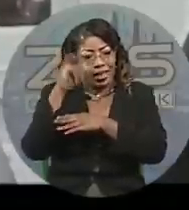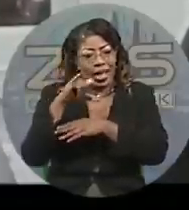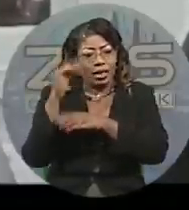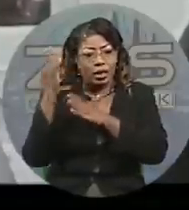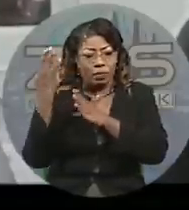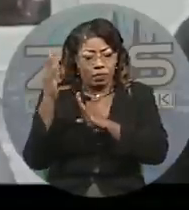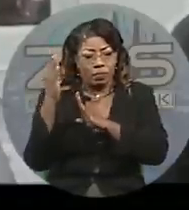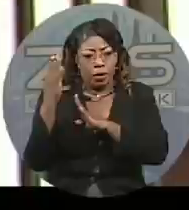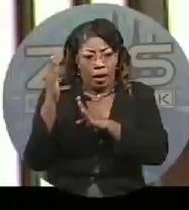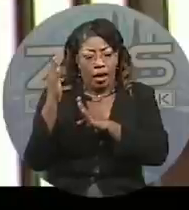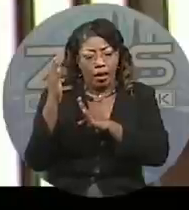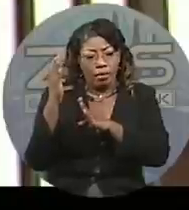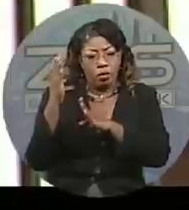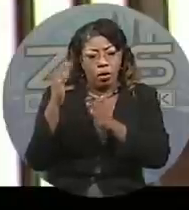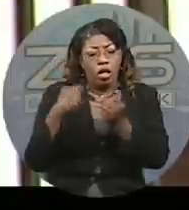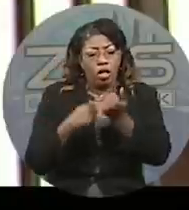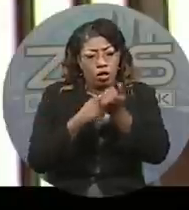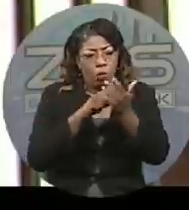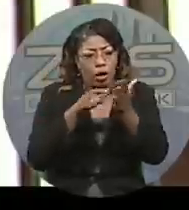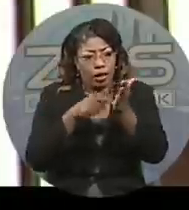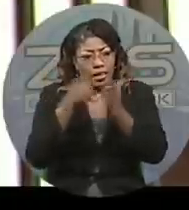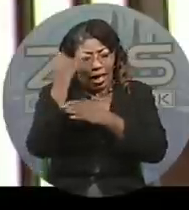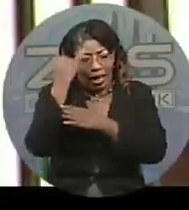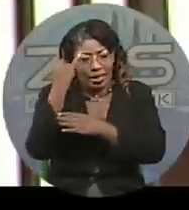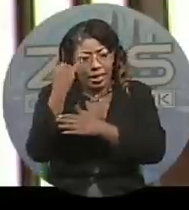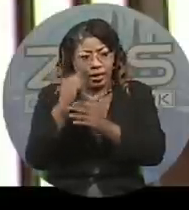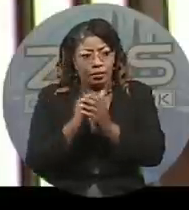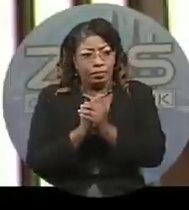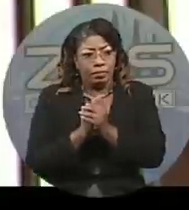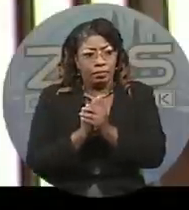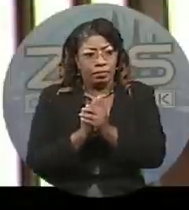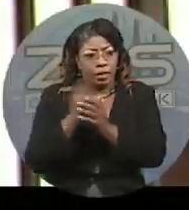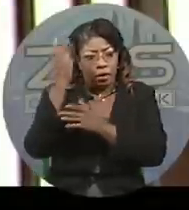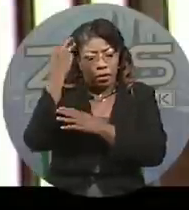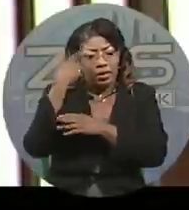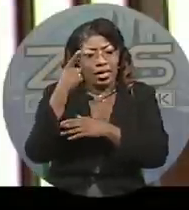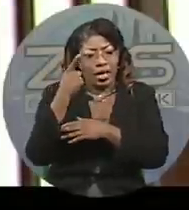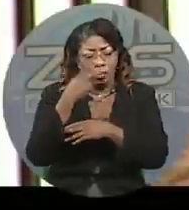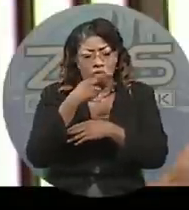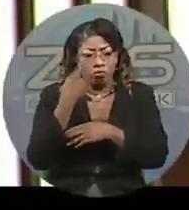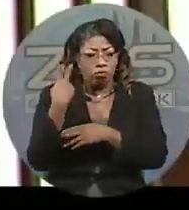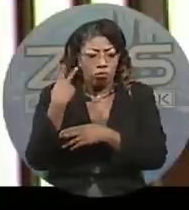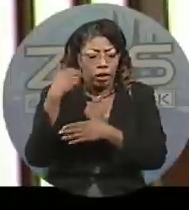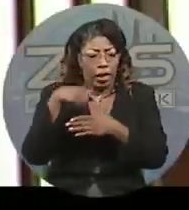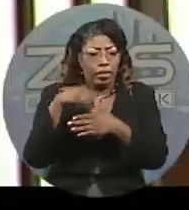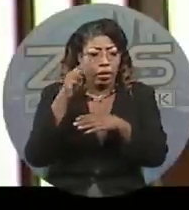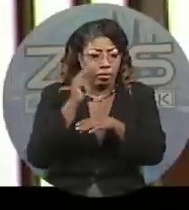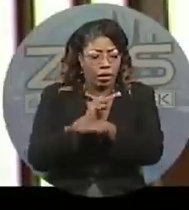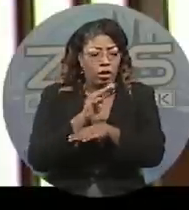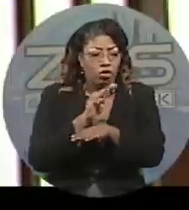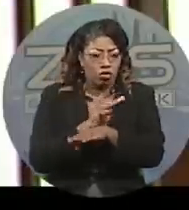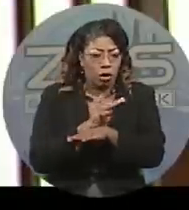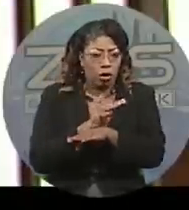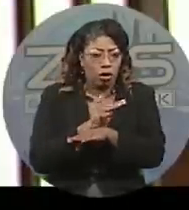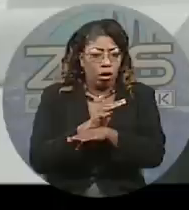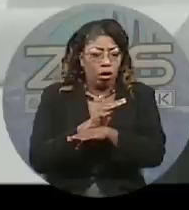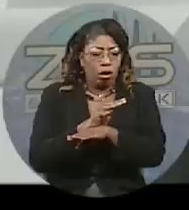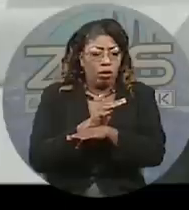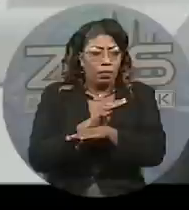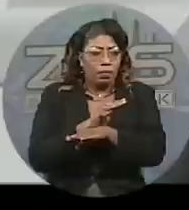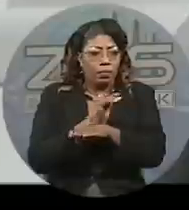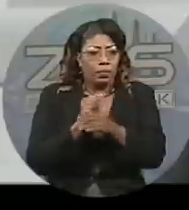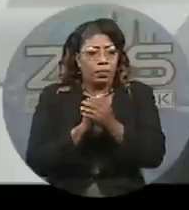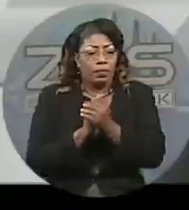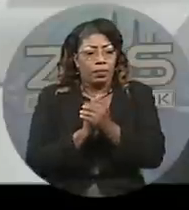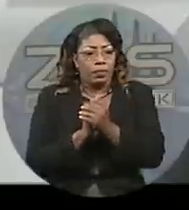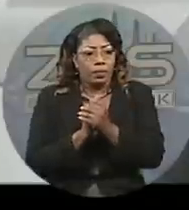have to hide? The Prime Minister also suggested that there be a review within the ministry. The State Minister of Works agreed.